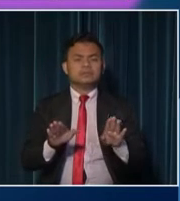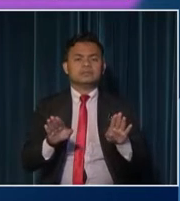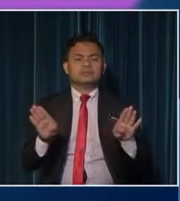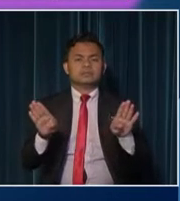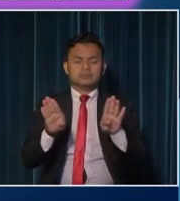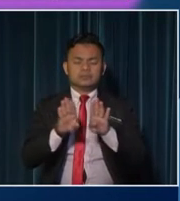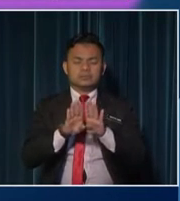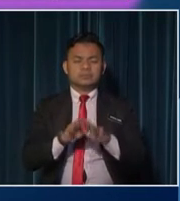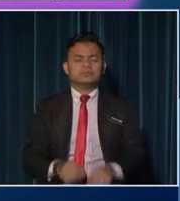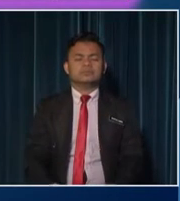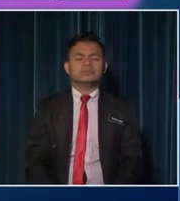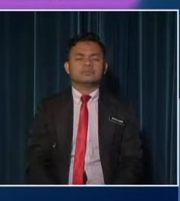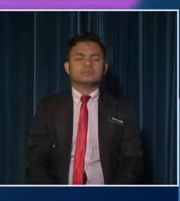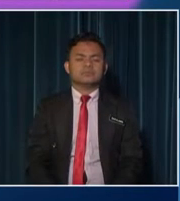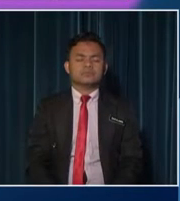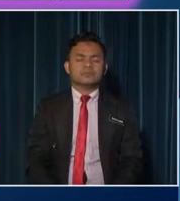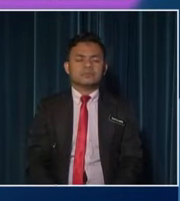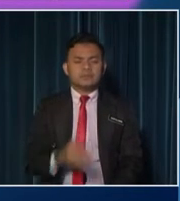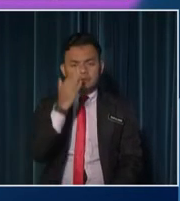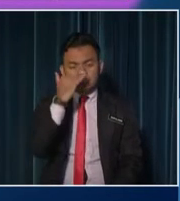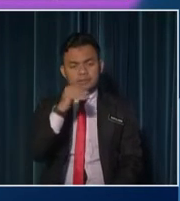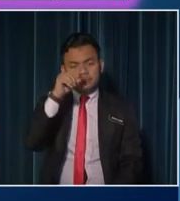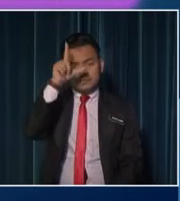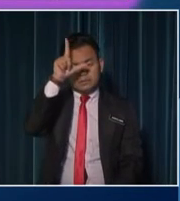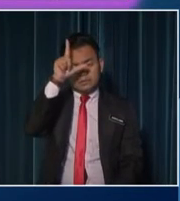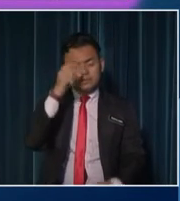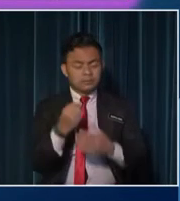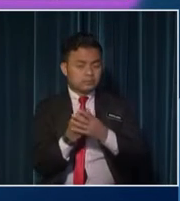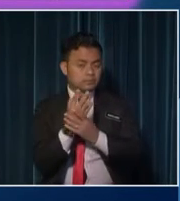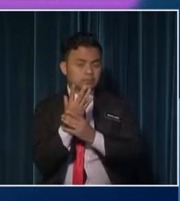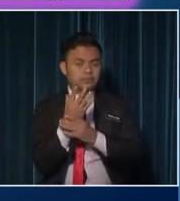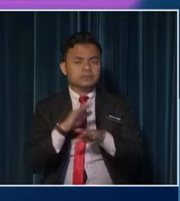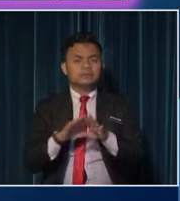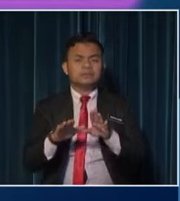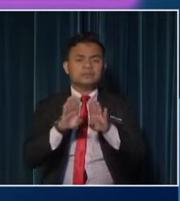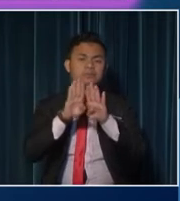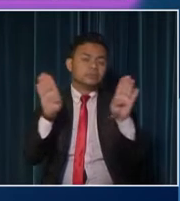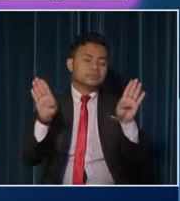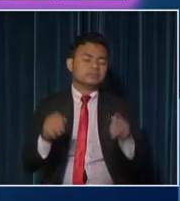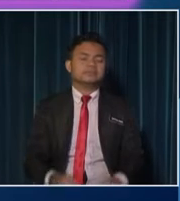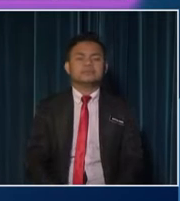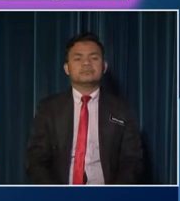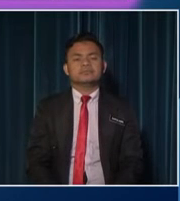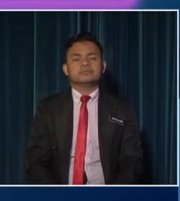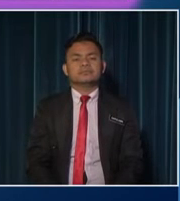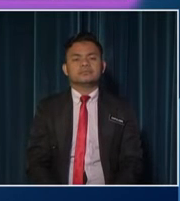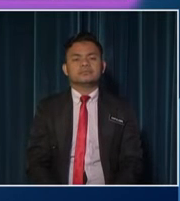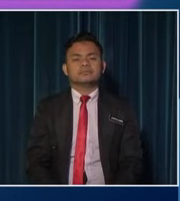up. Why did the boy's bulb not light up?